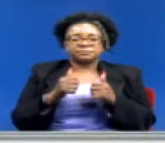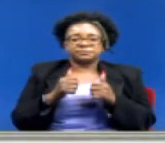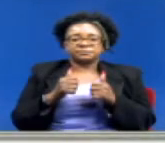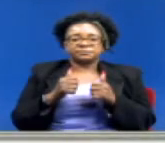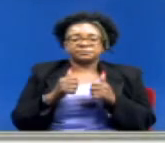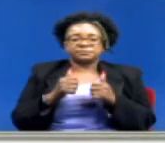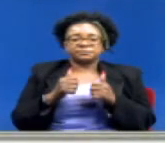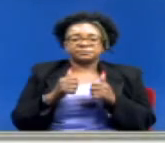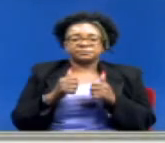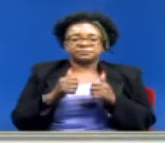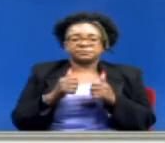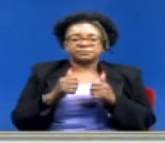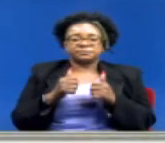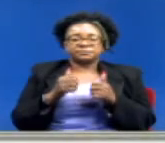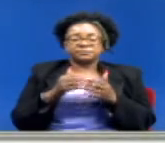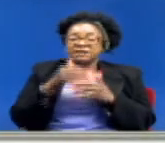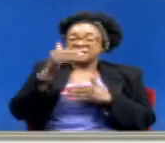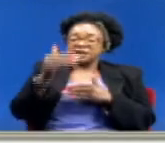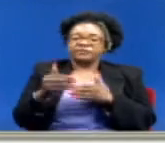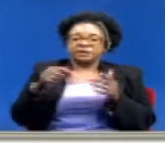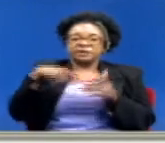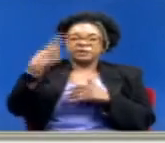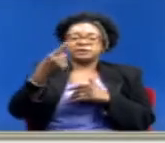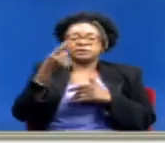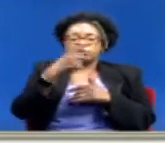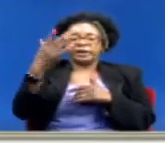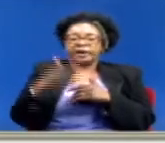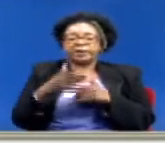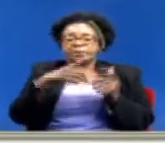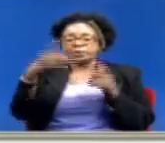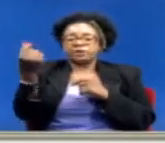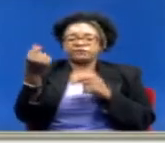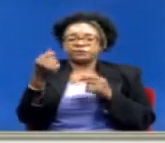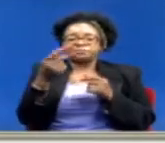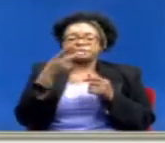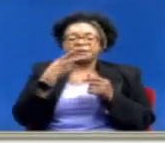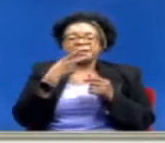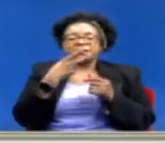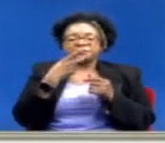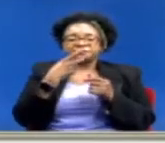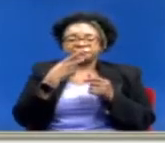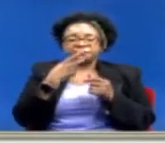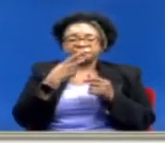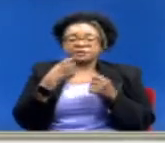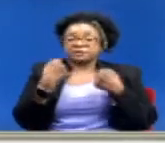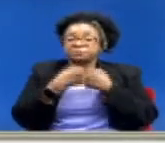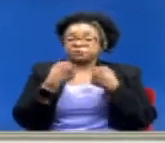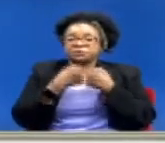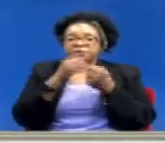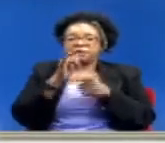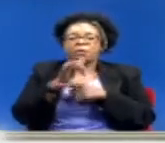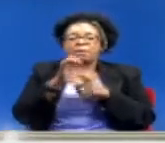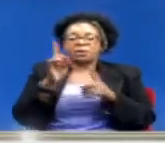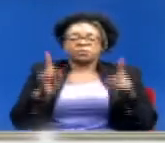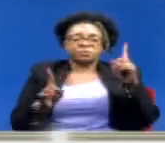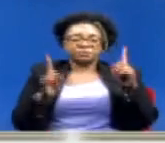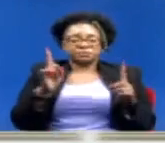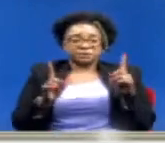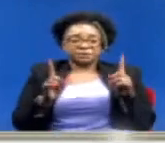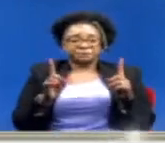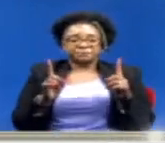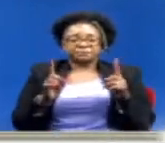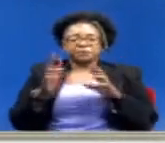After this tournament, next weekend we are going to Uganda for the Kampala Opens, and it will be a singles event. I'm